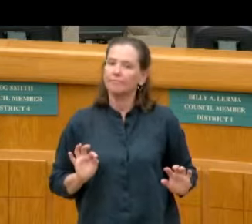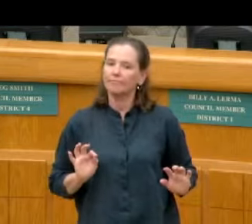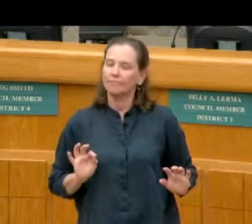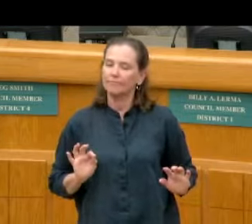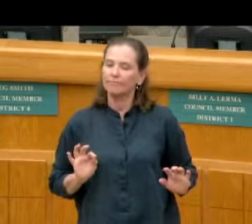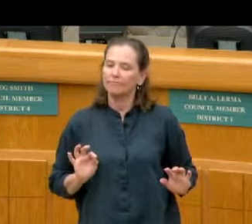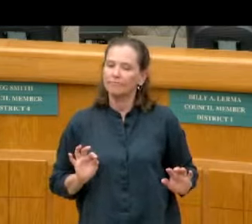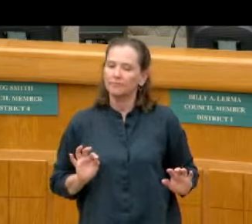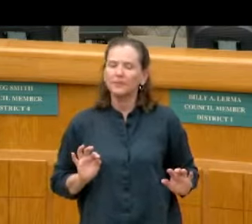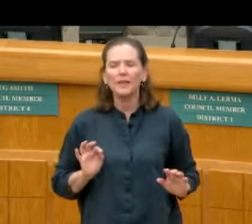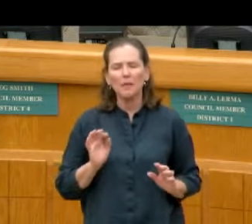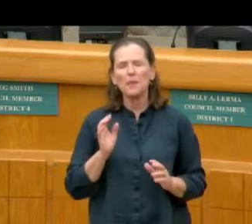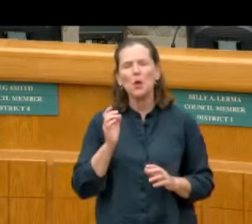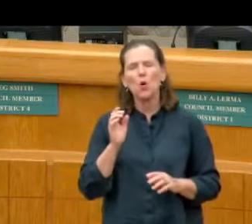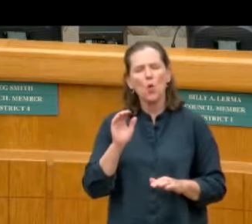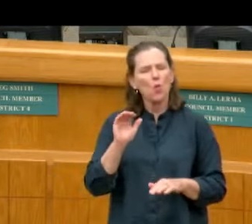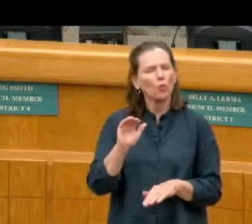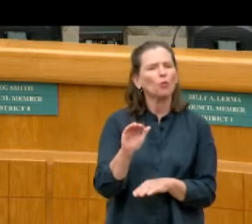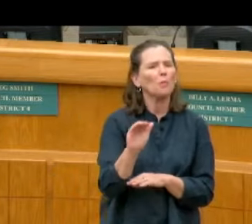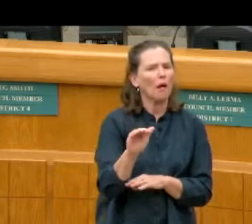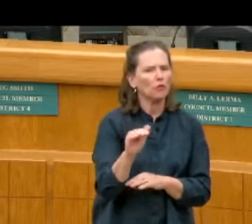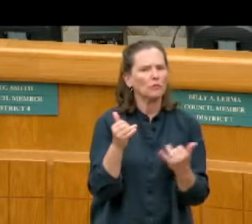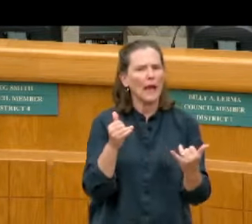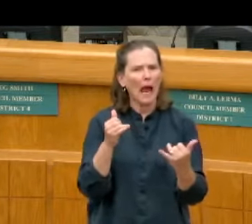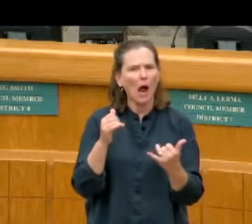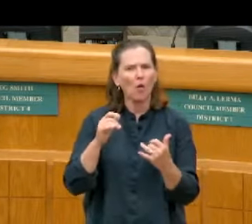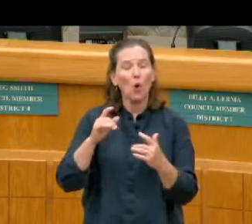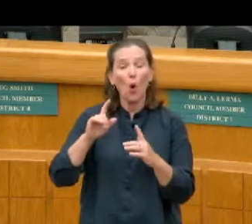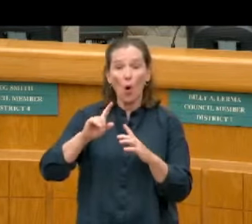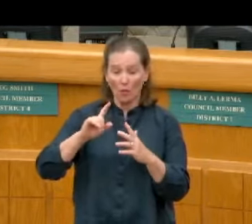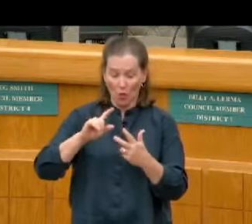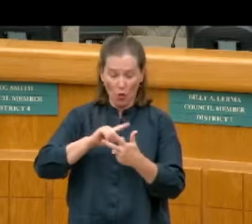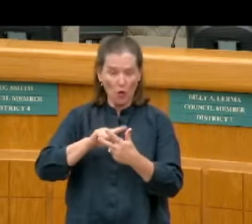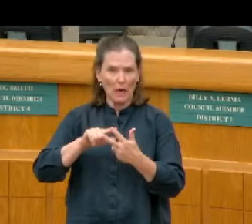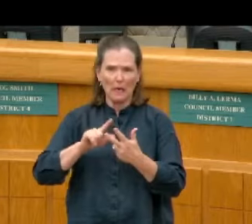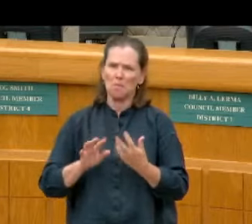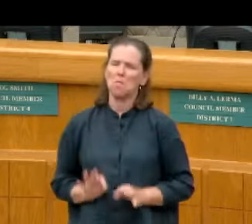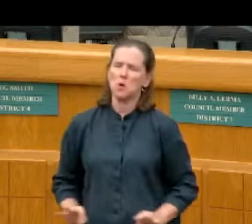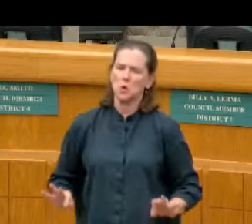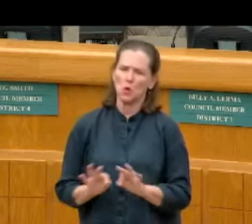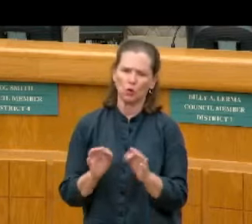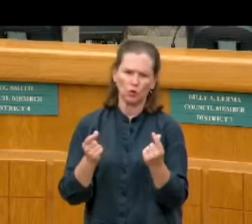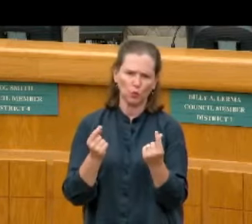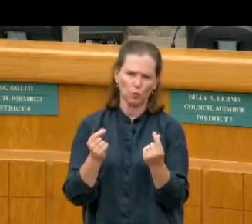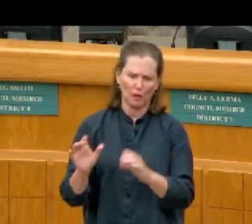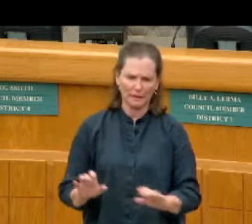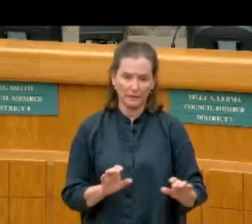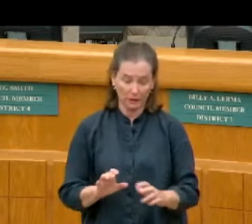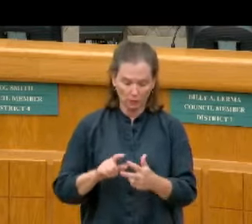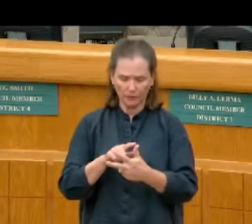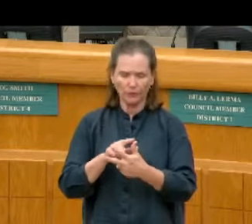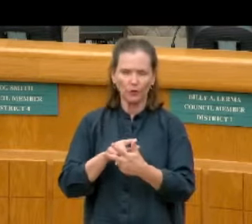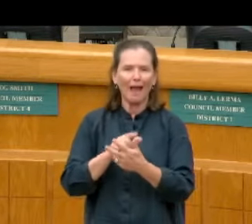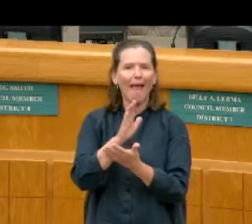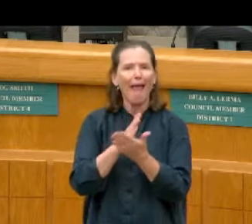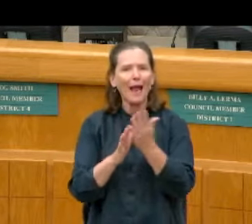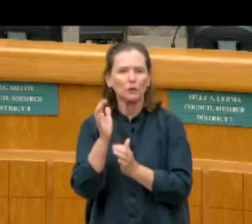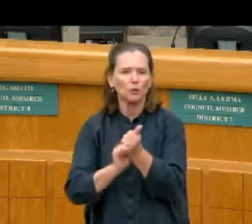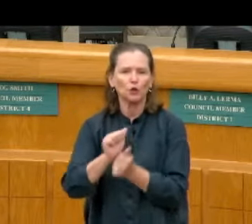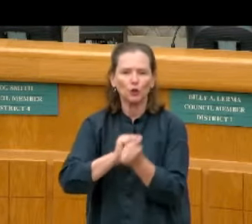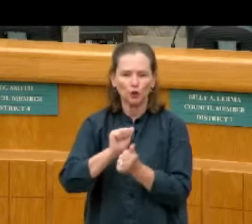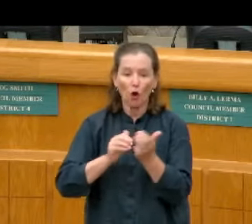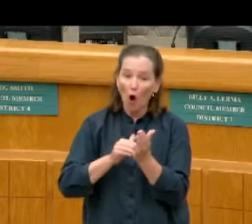since the early part of this pandemic. 1, wash your hands and wash them often. 2, wear a mask.